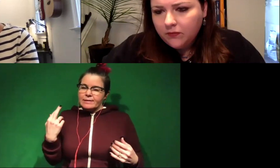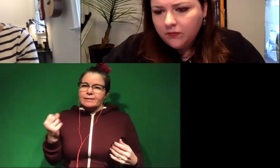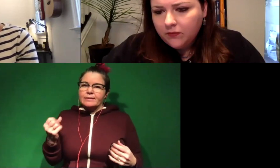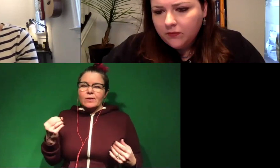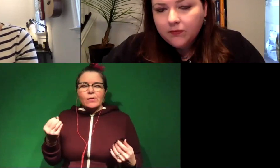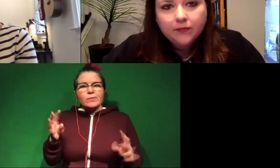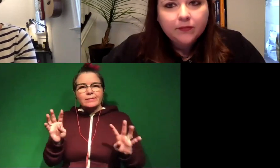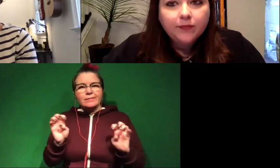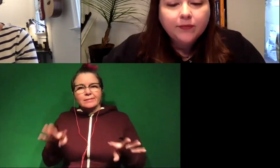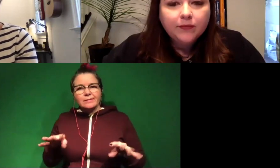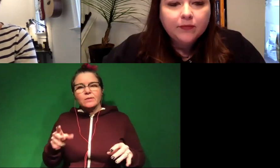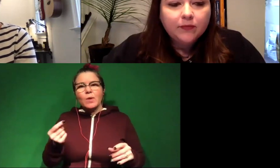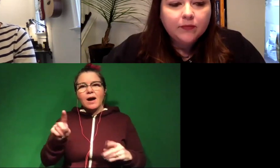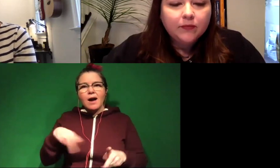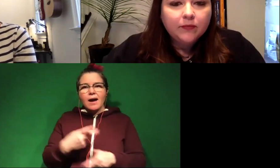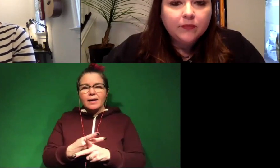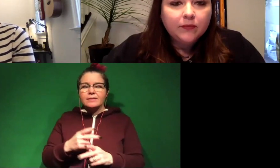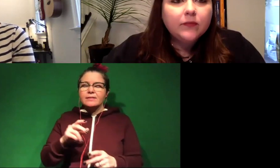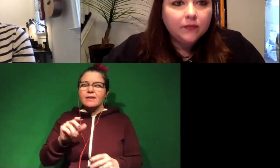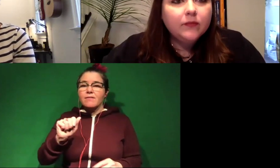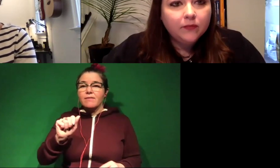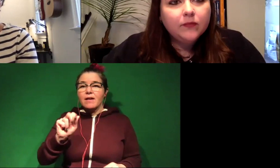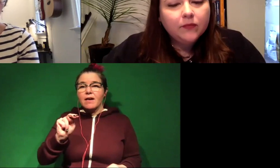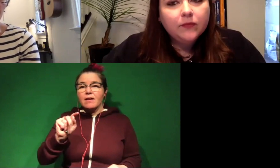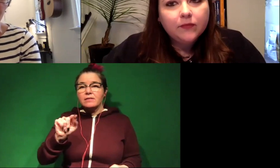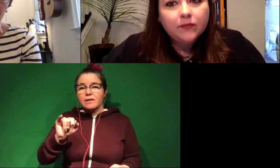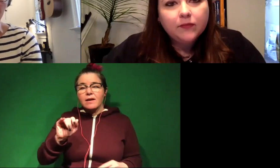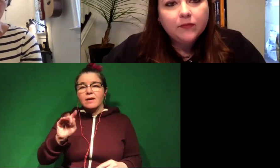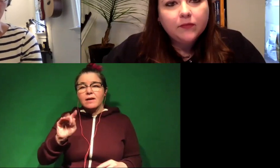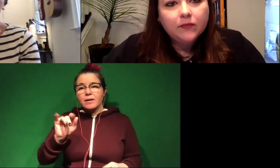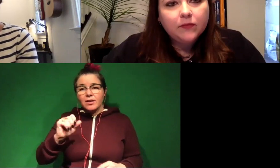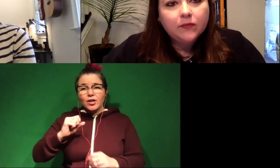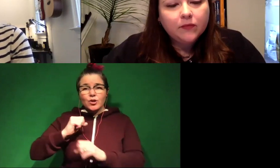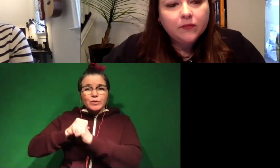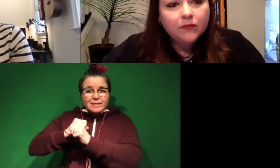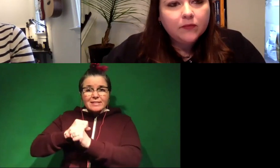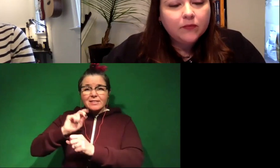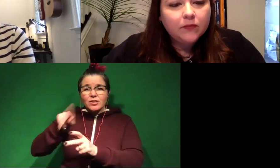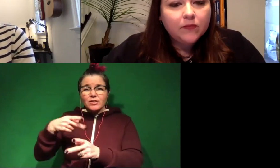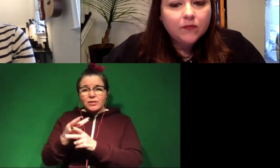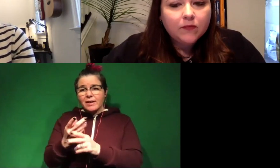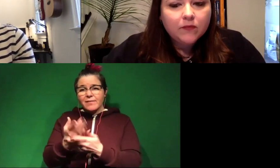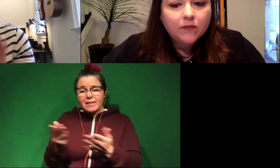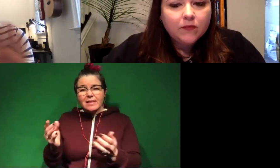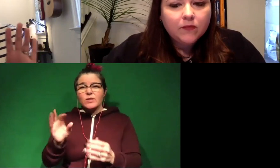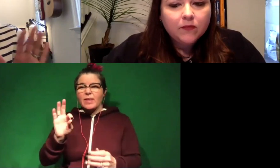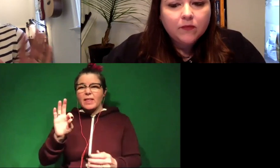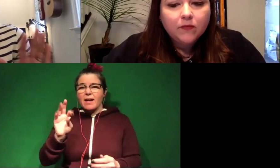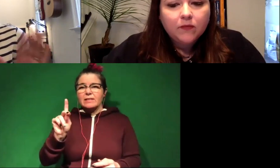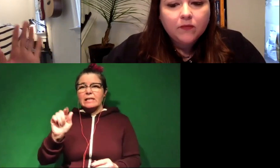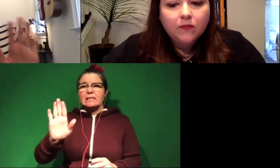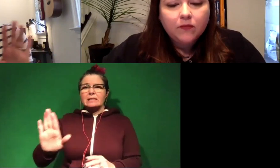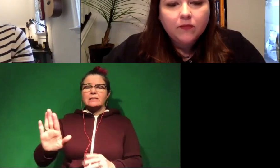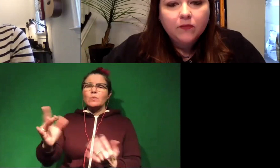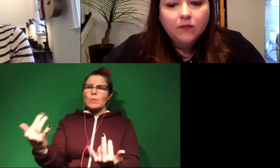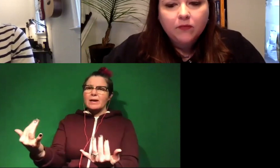all of the antibiotic resistance cassettes that could go along with these things, and so the FDA is really almost slowing down on